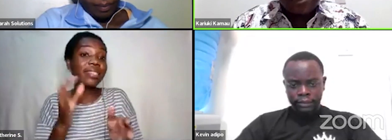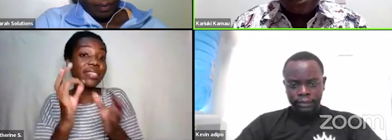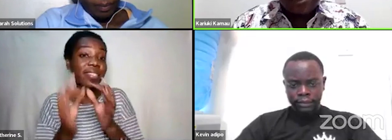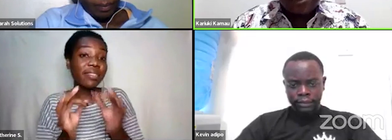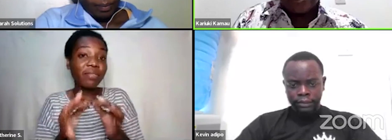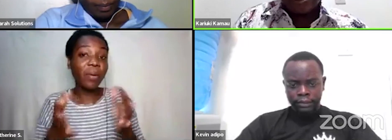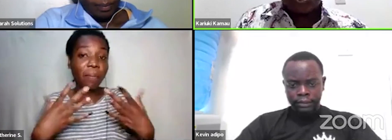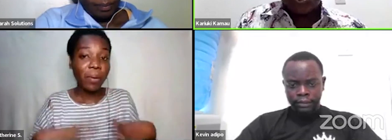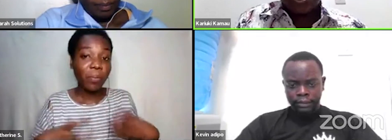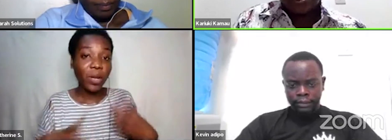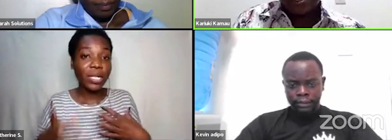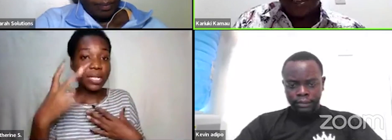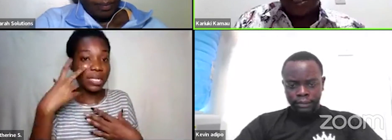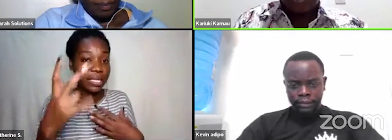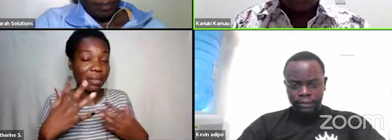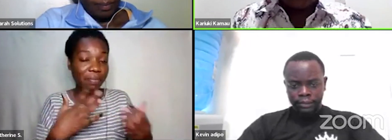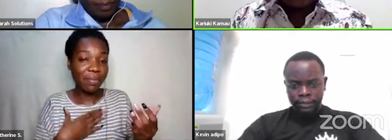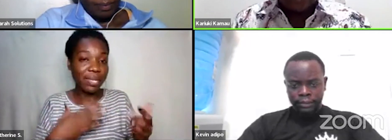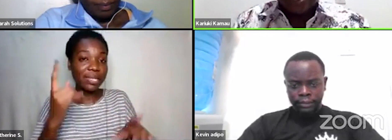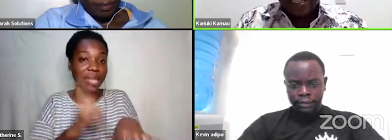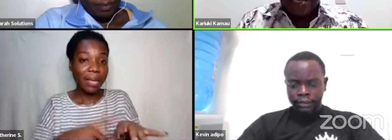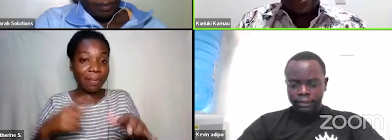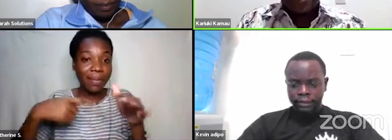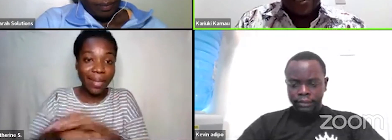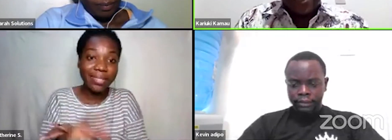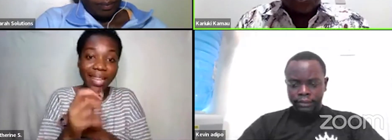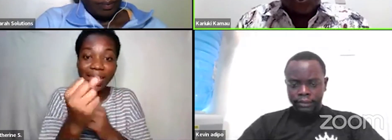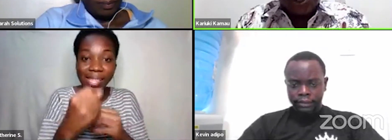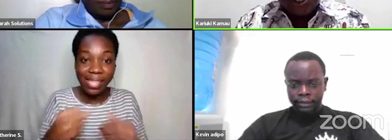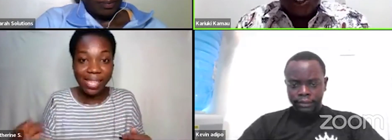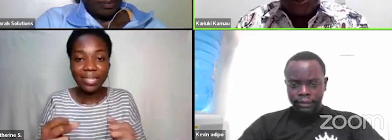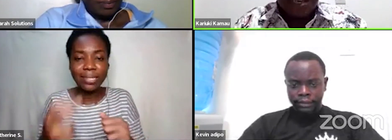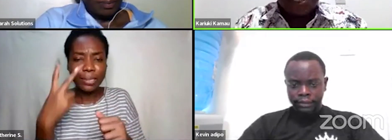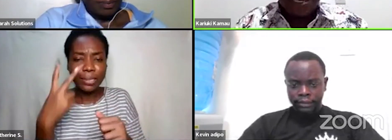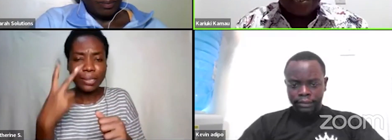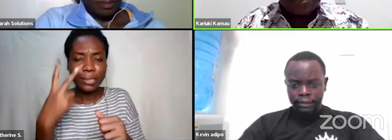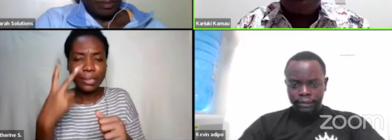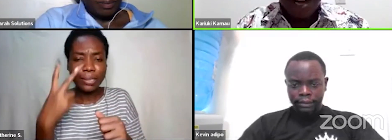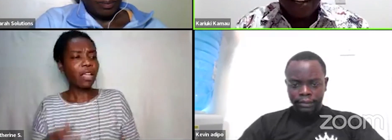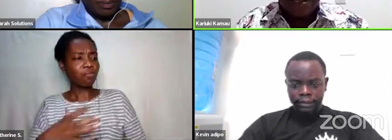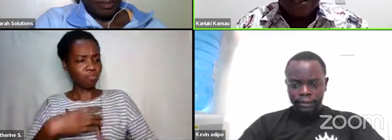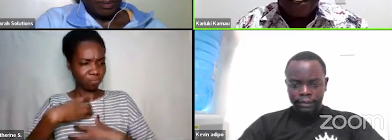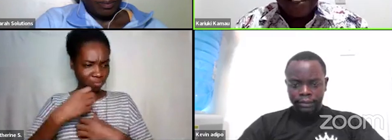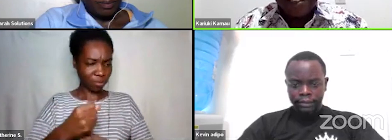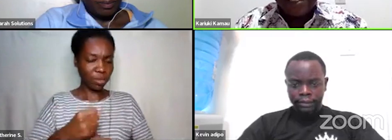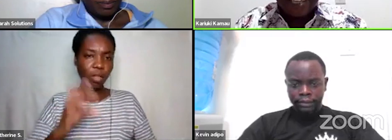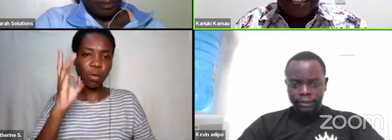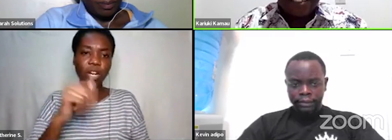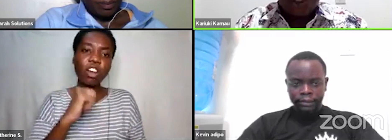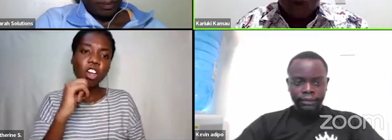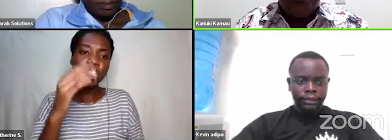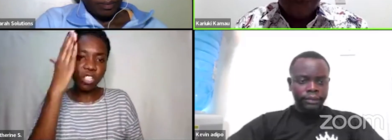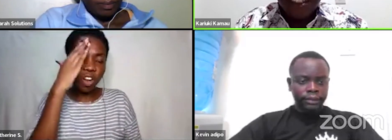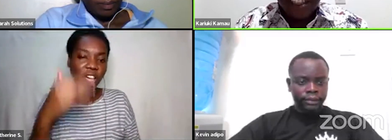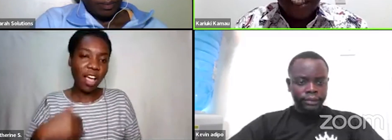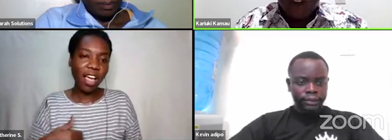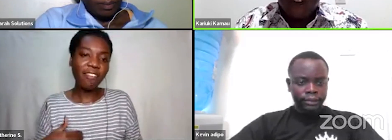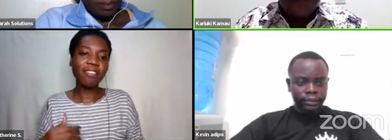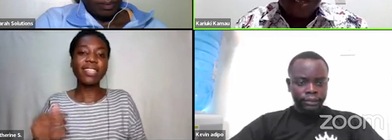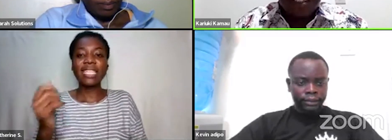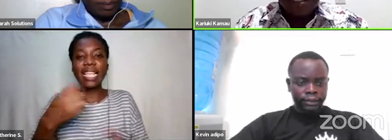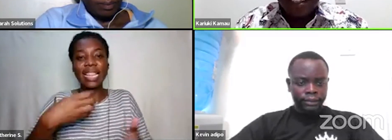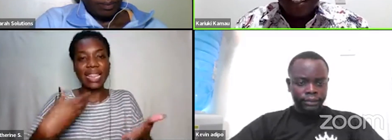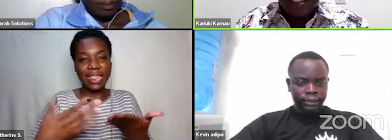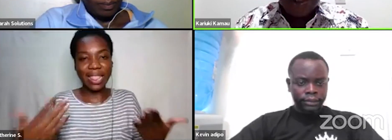see me at the entrance of the gate with a suit and a tie, they will not know it's a hawker with some shirts in his laptop bag.